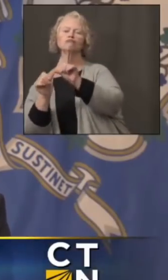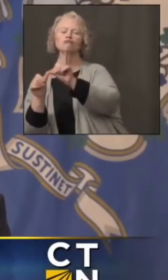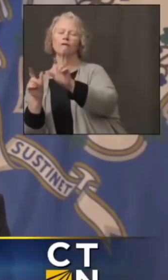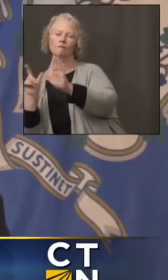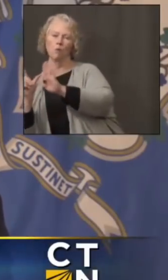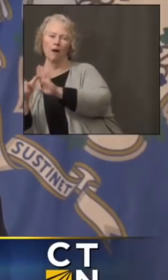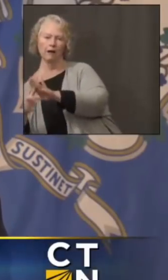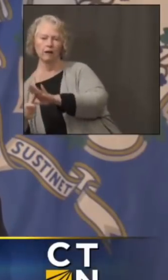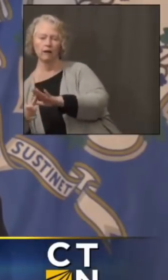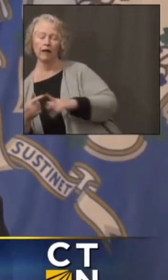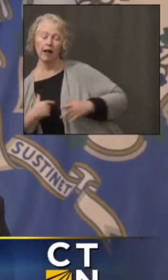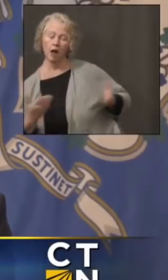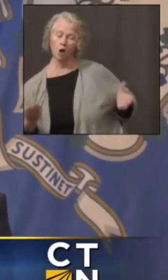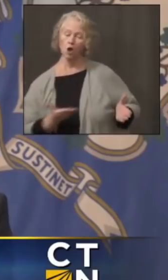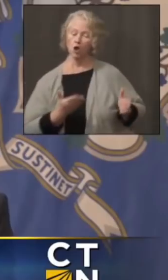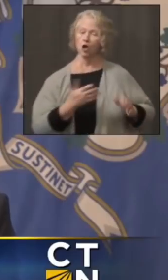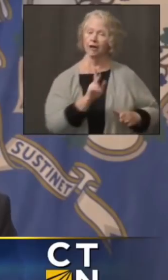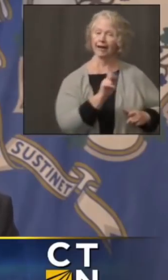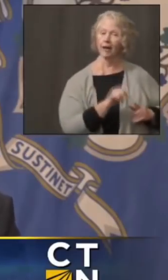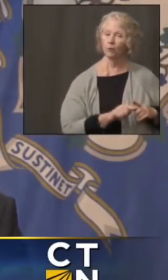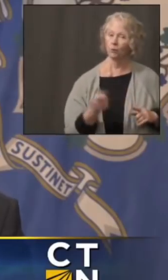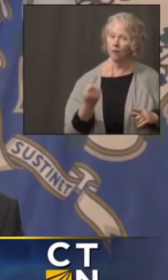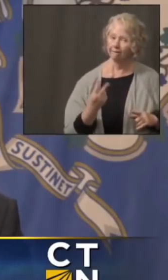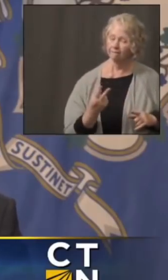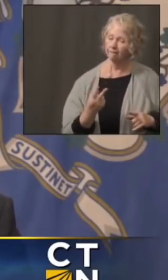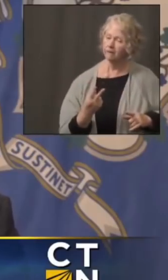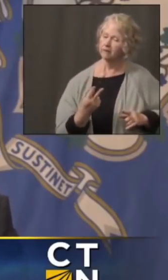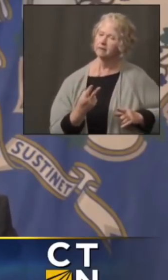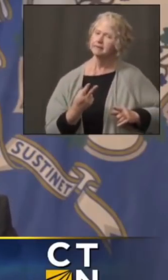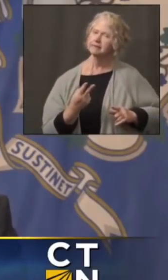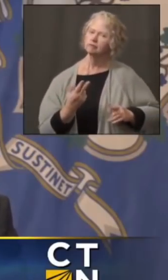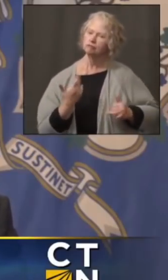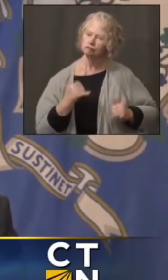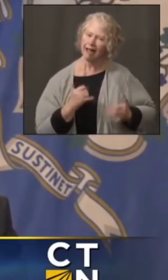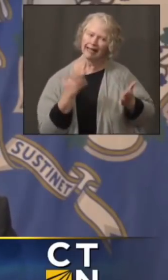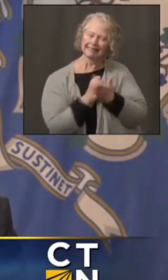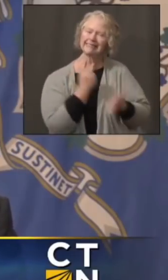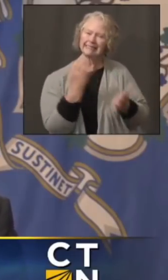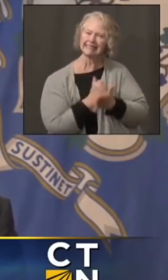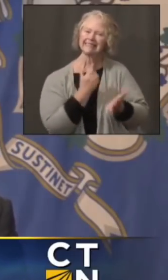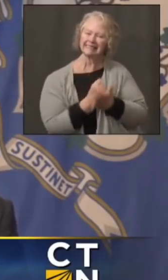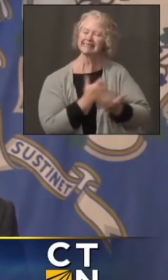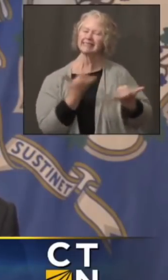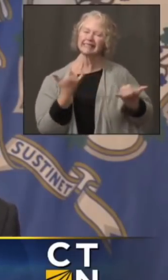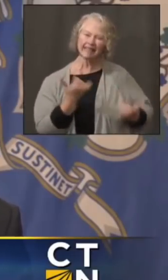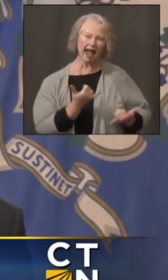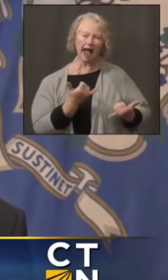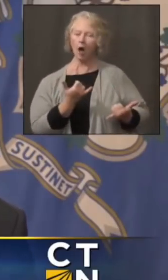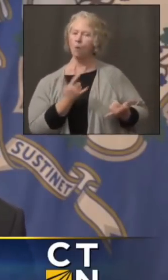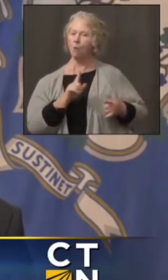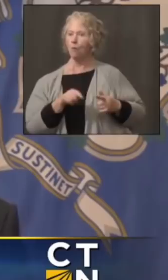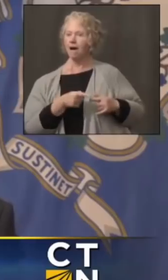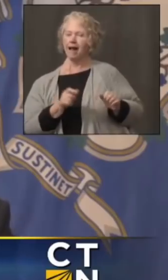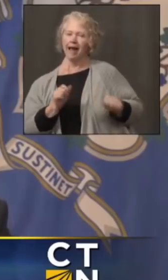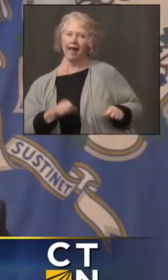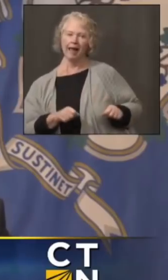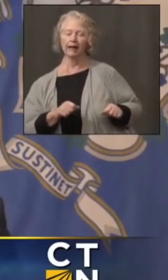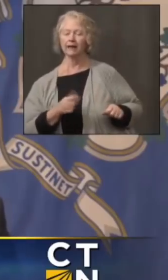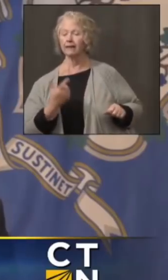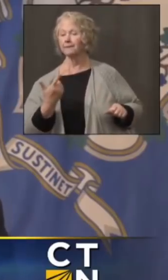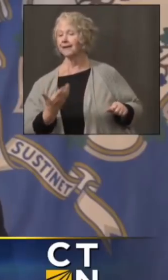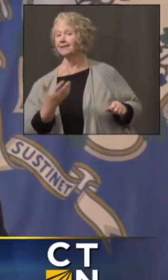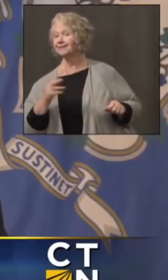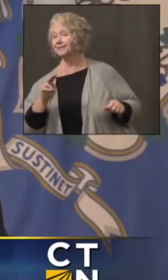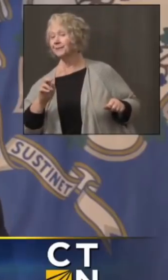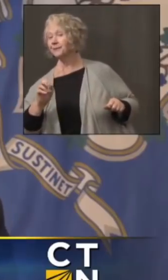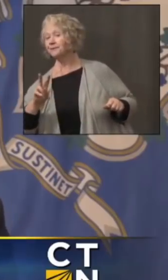our K through 12 do some in-person learning while you can. I can't promise you that right through November and December we're going to